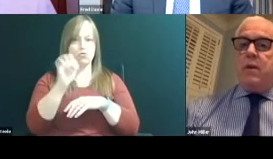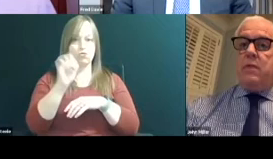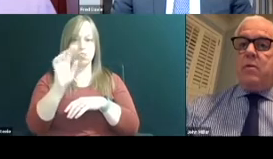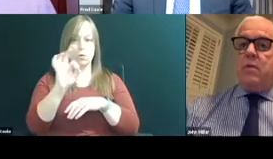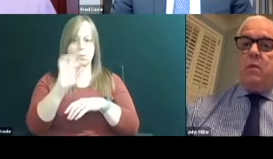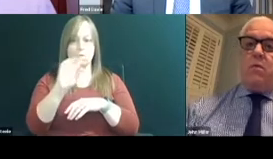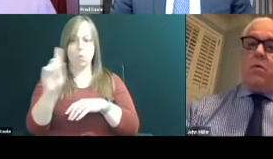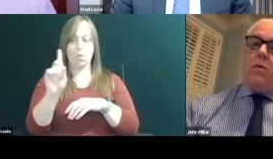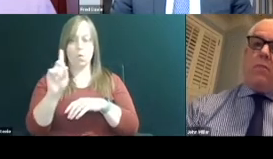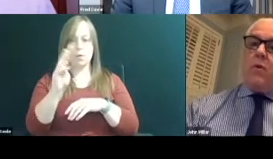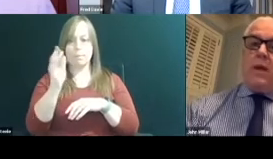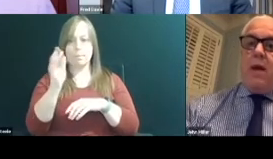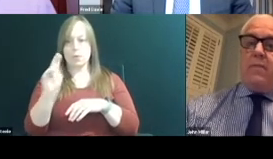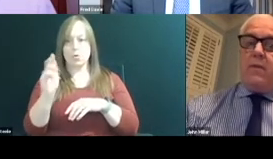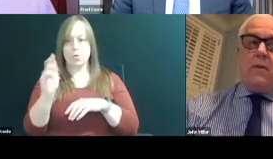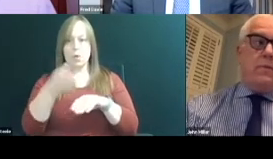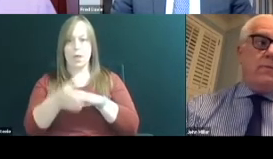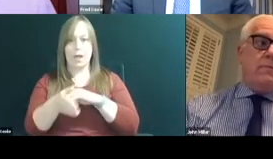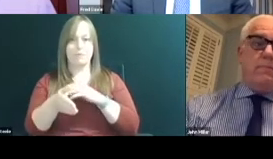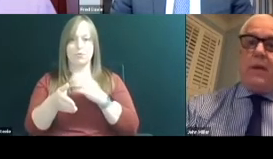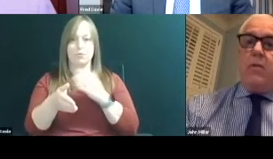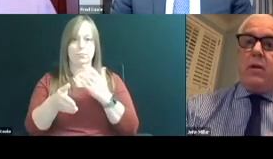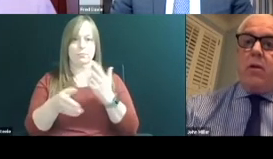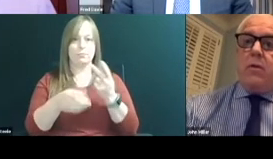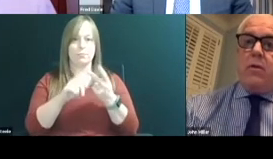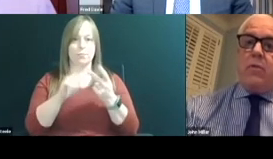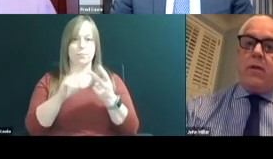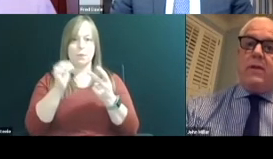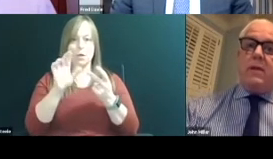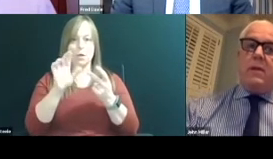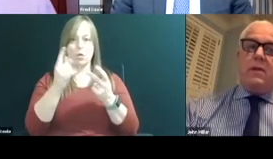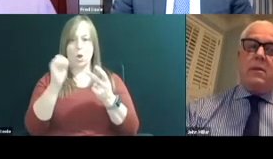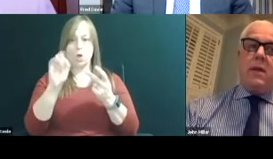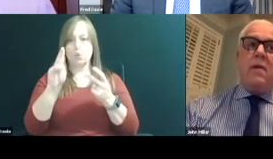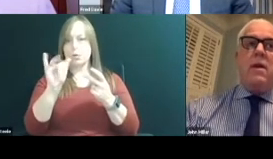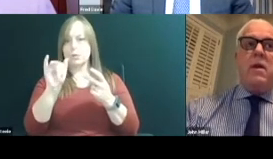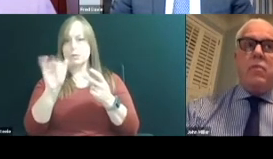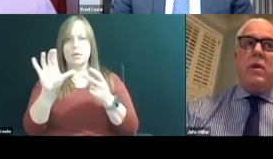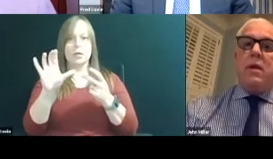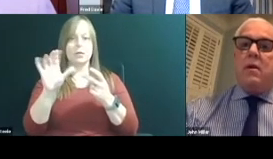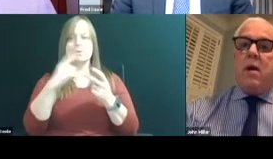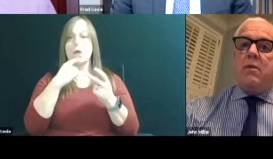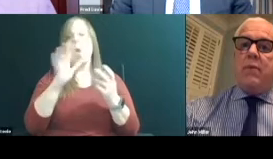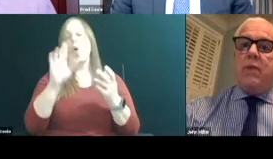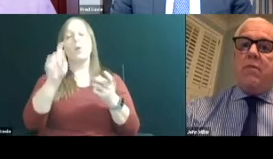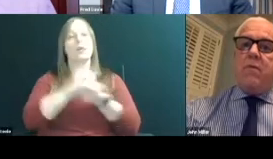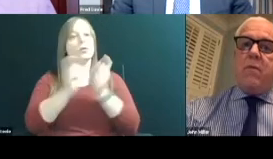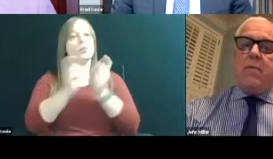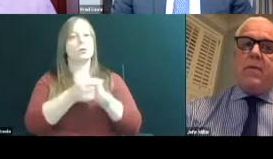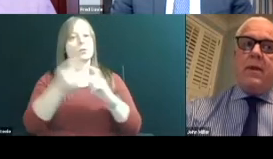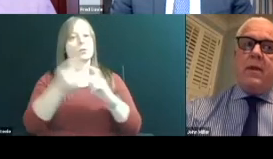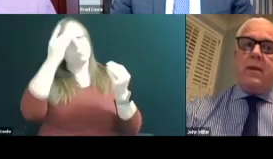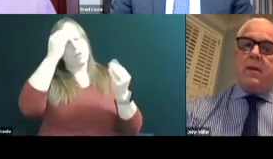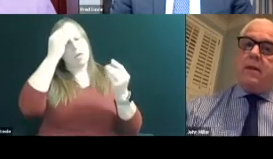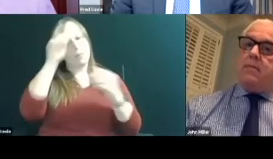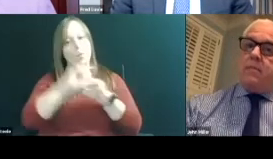Floyd in Minnesota or the morning after Eric Garner in New York City and say, we need to contemplate